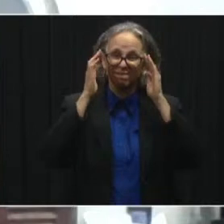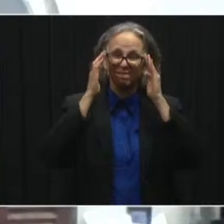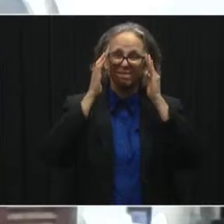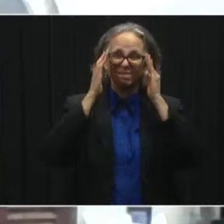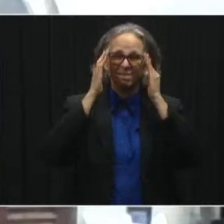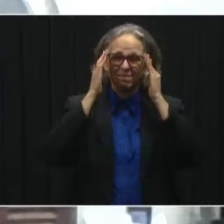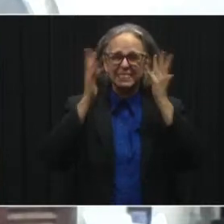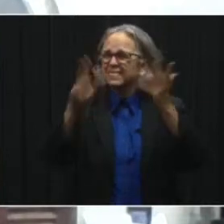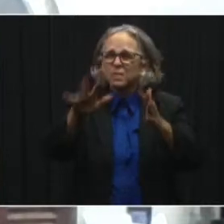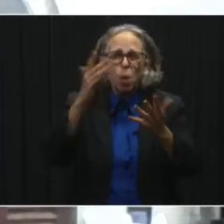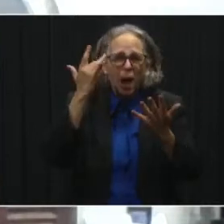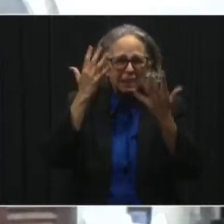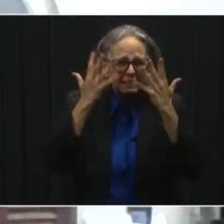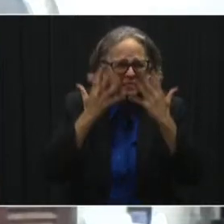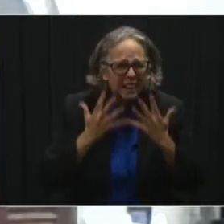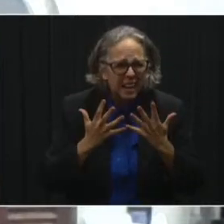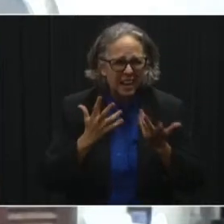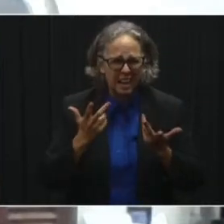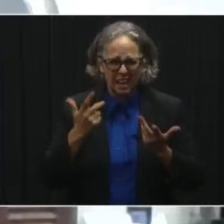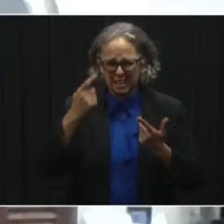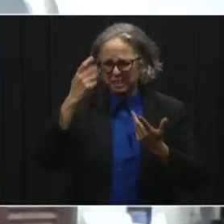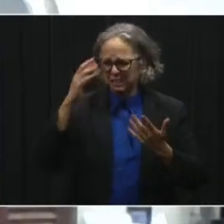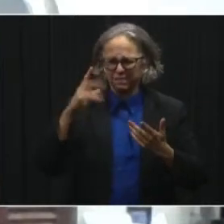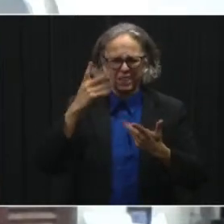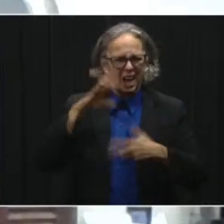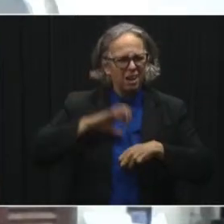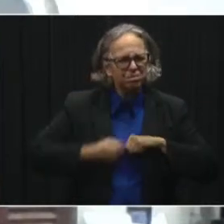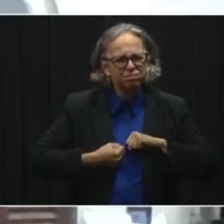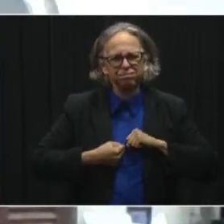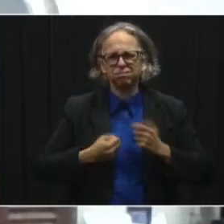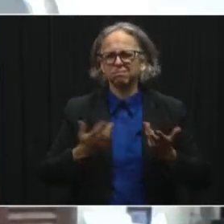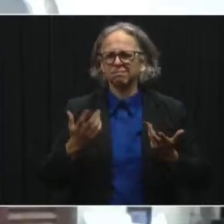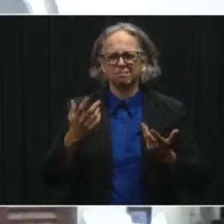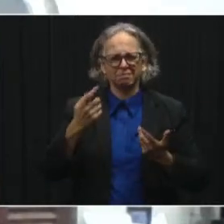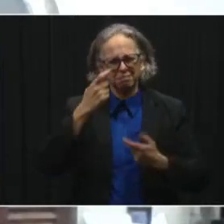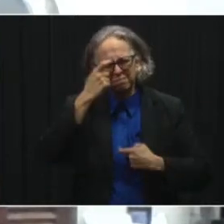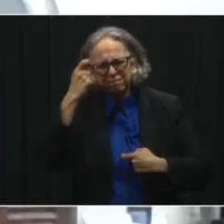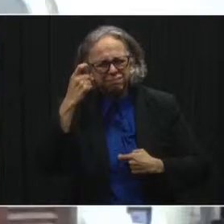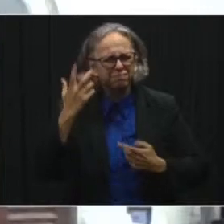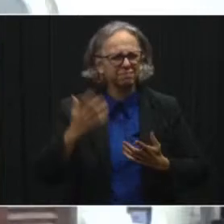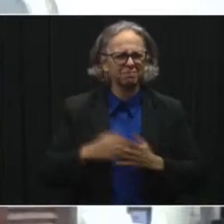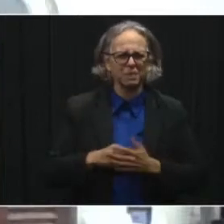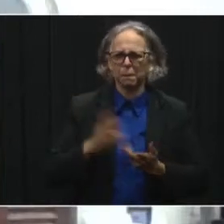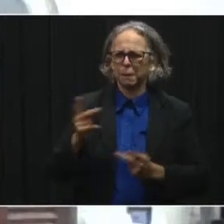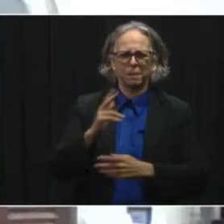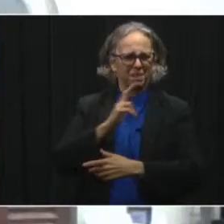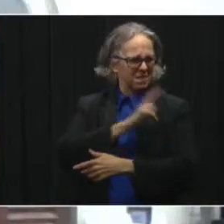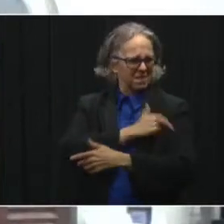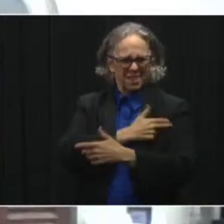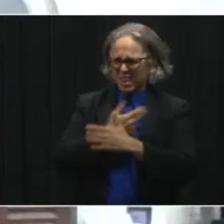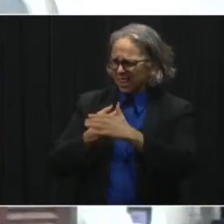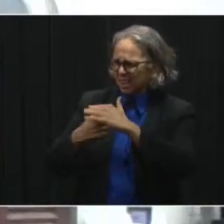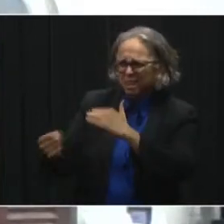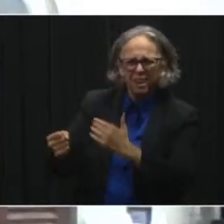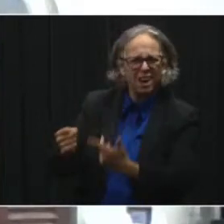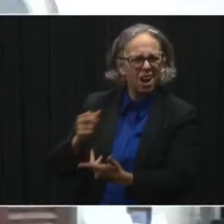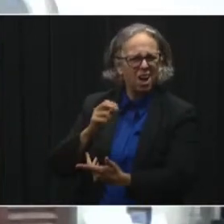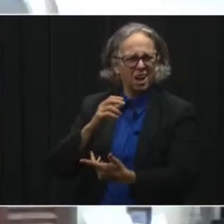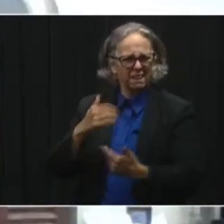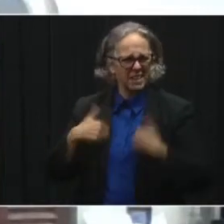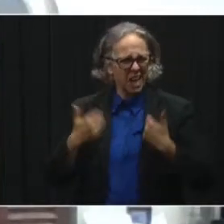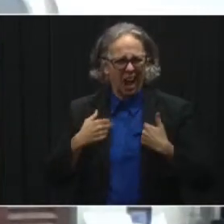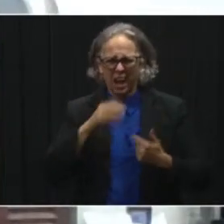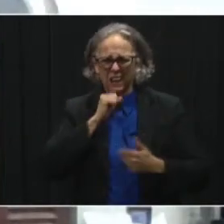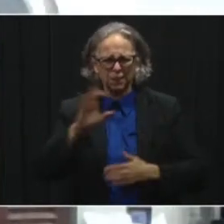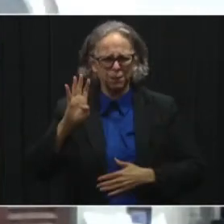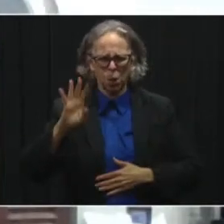And I hate to call it a lesson for people to learn when they come in and they're young, you know, 49 years old, and you're fit and healthy, and you come in